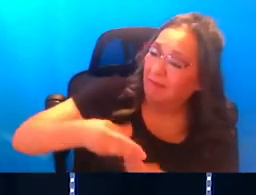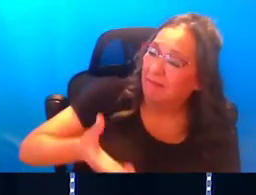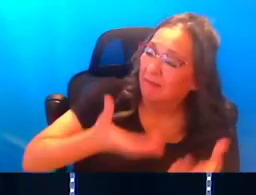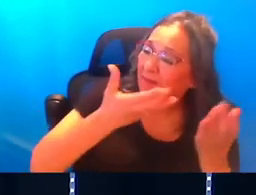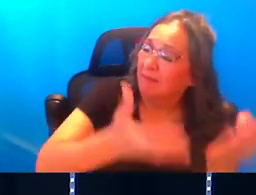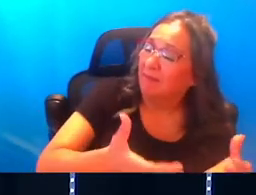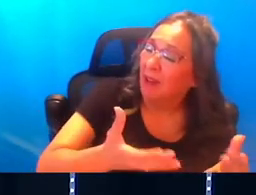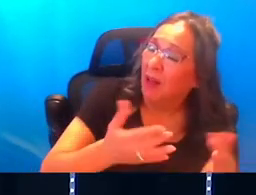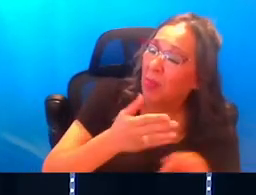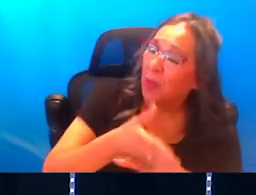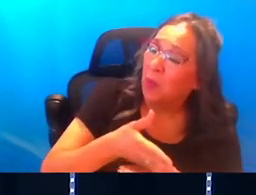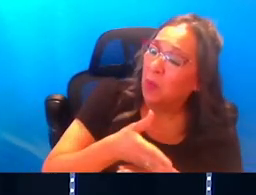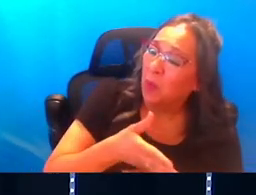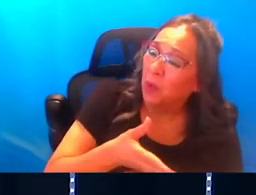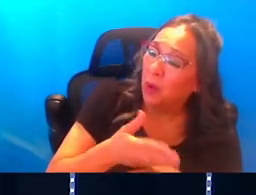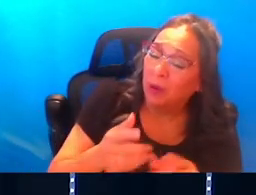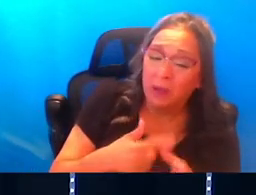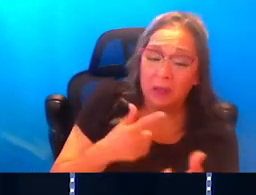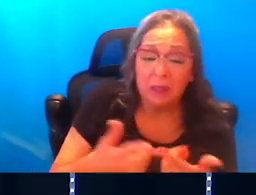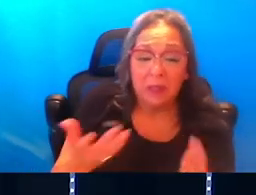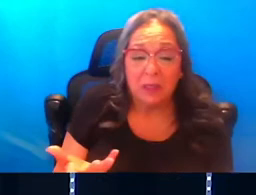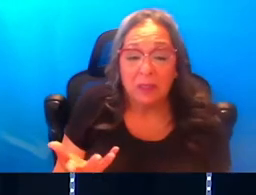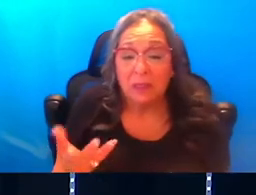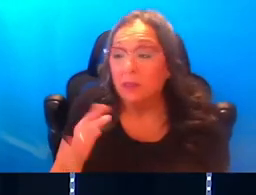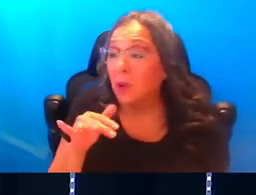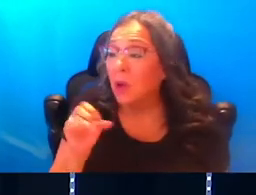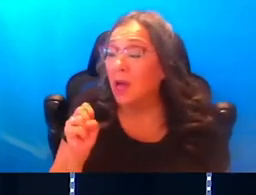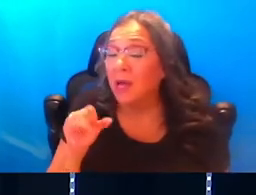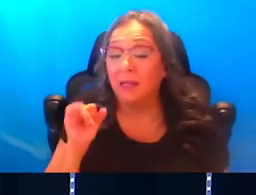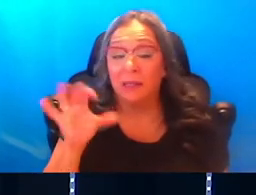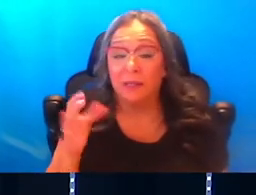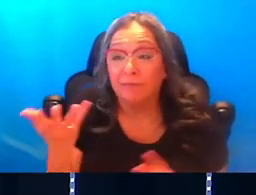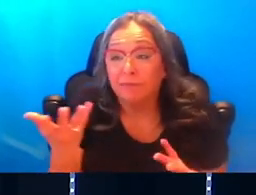And then how does Isaac get to surrender? Okay.